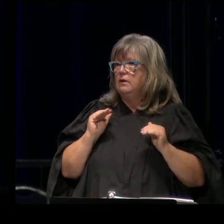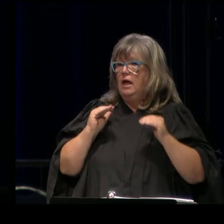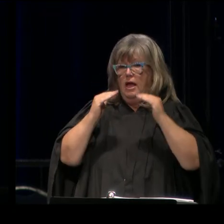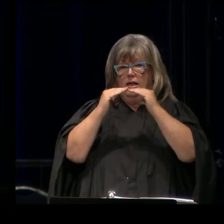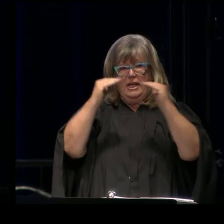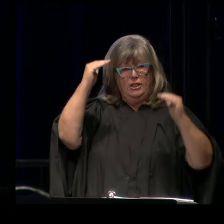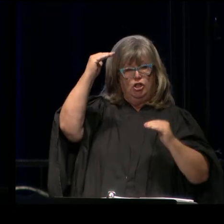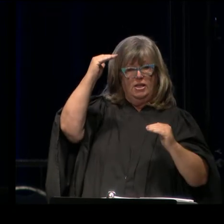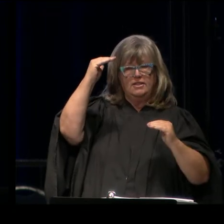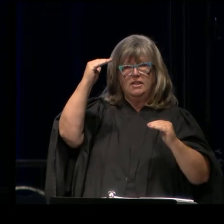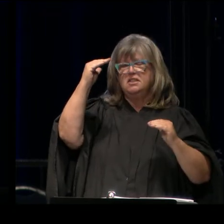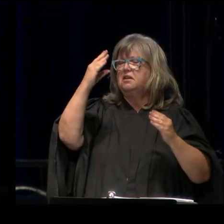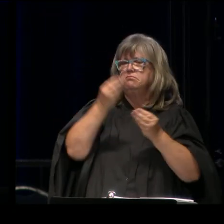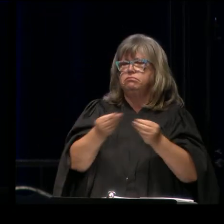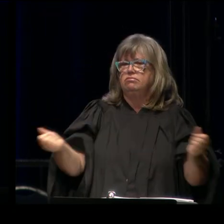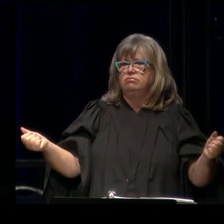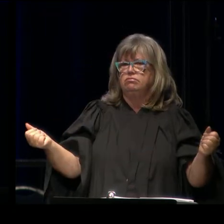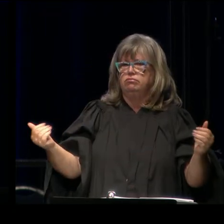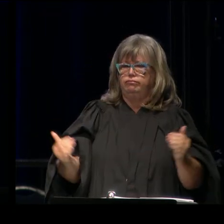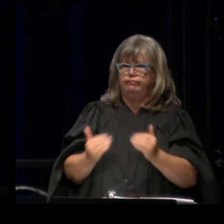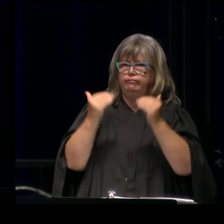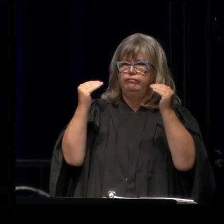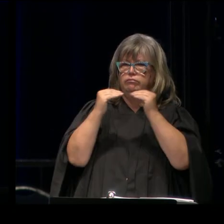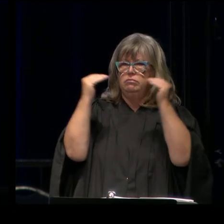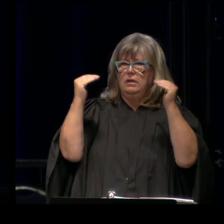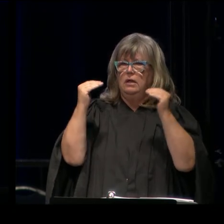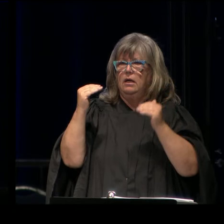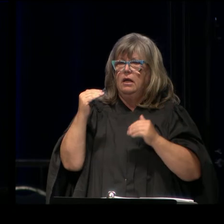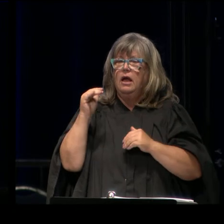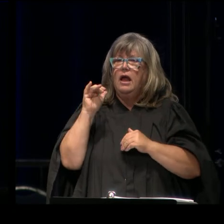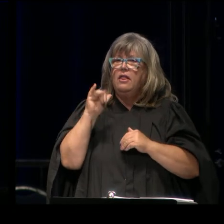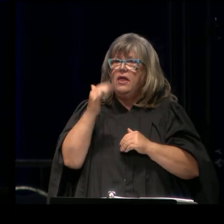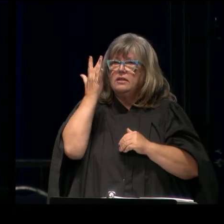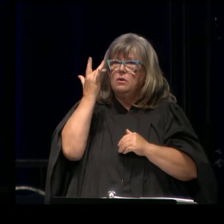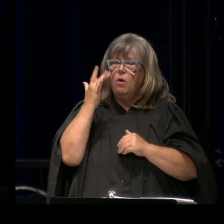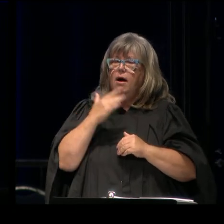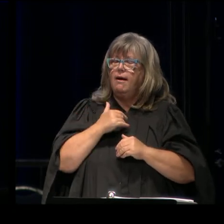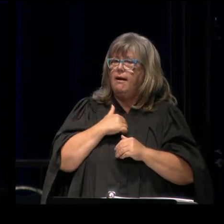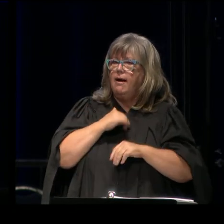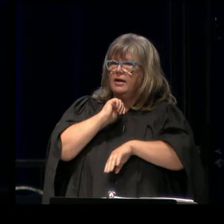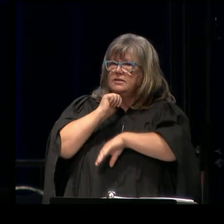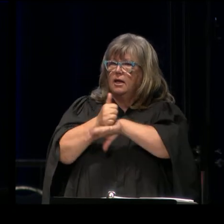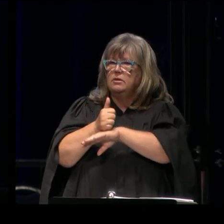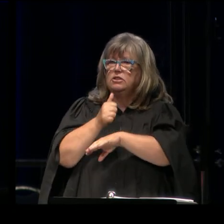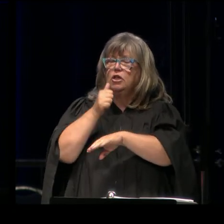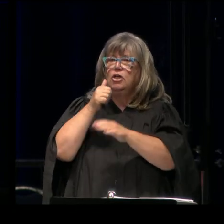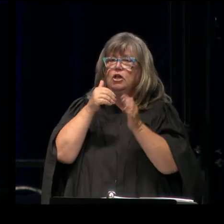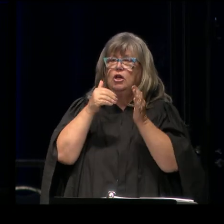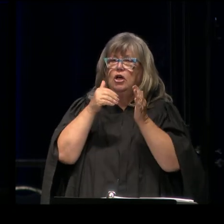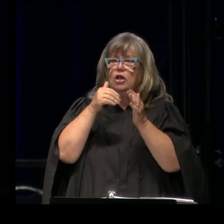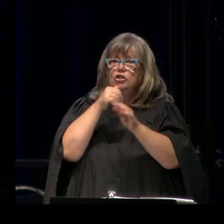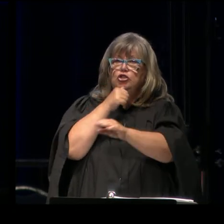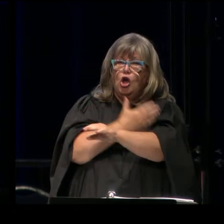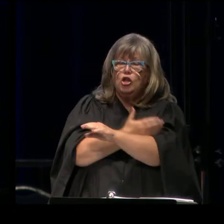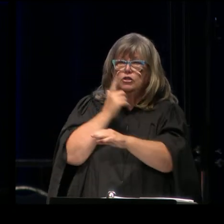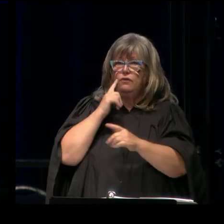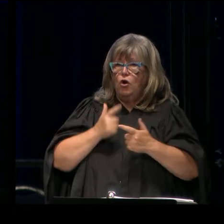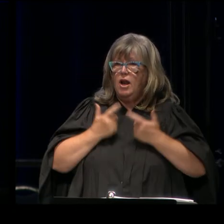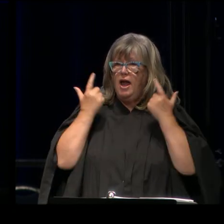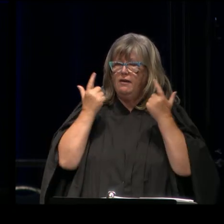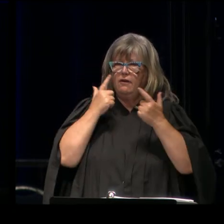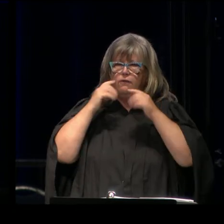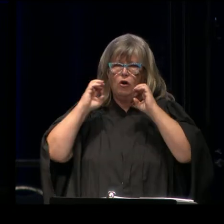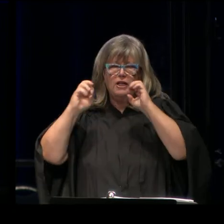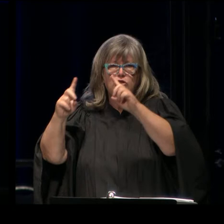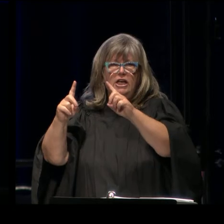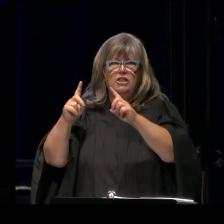That's why I established Daughters for Life Foundation for education of girls and young women from